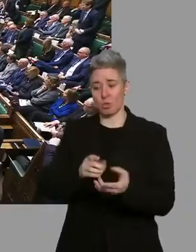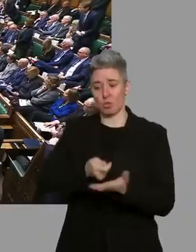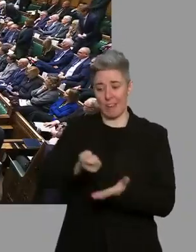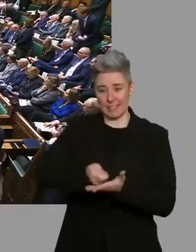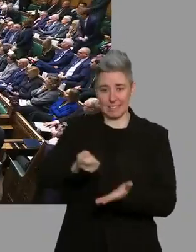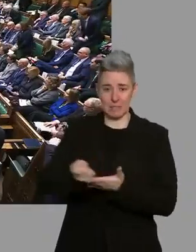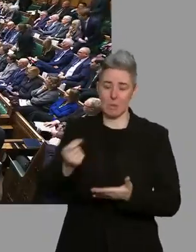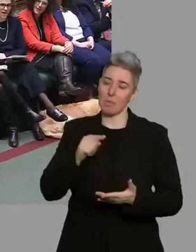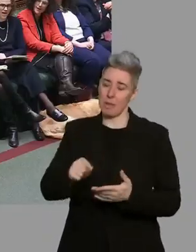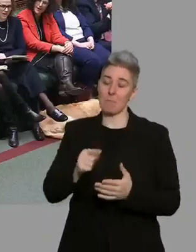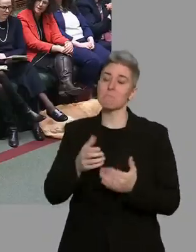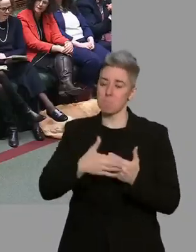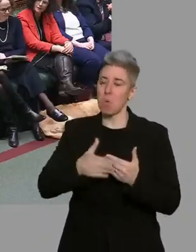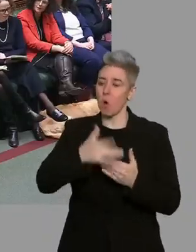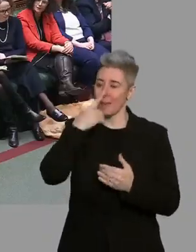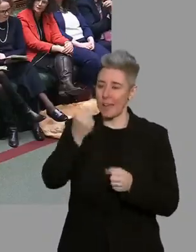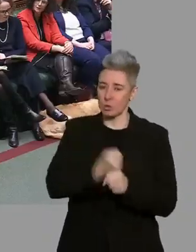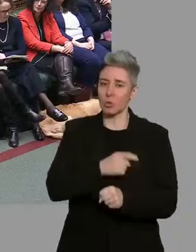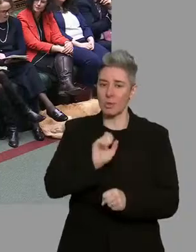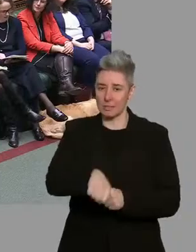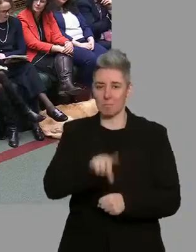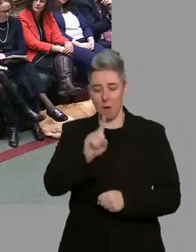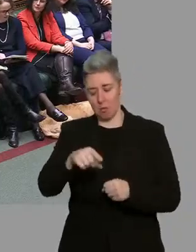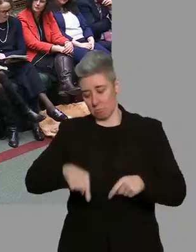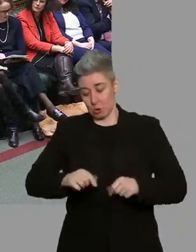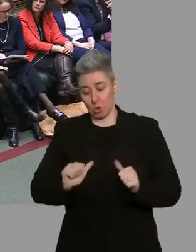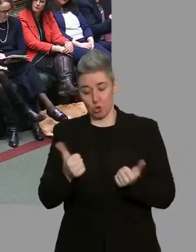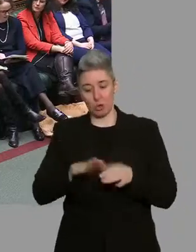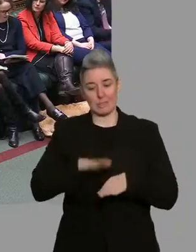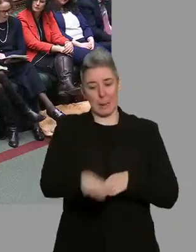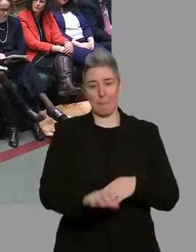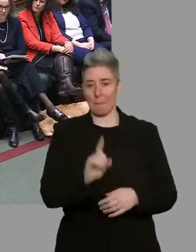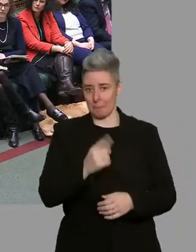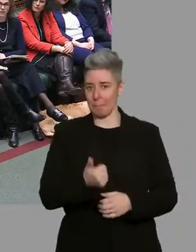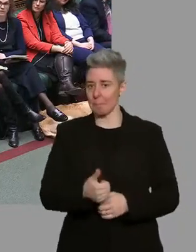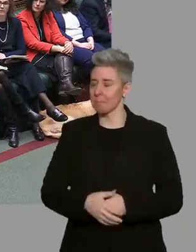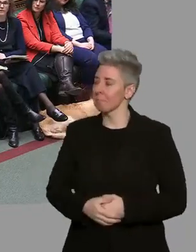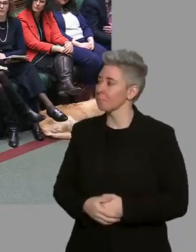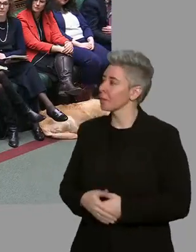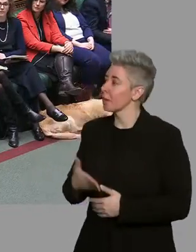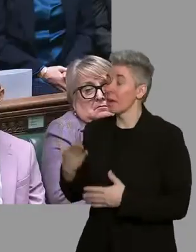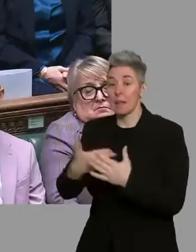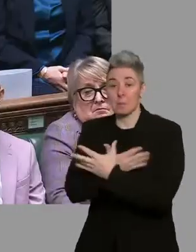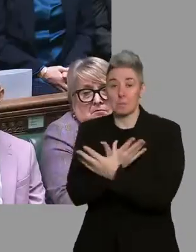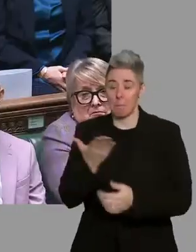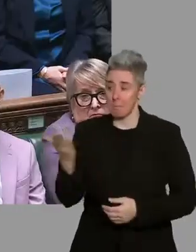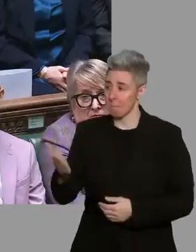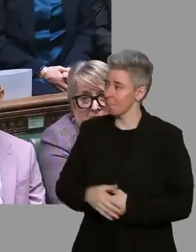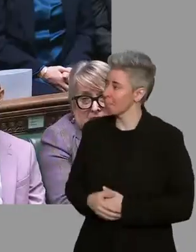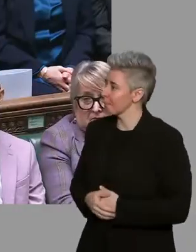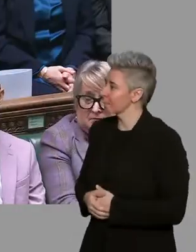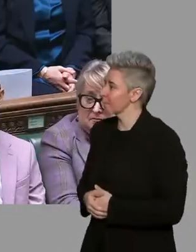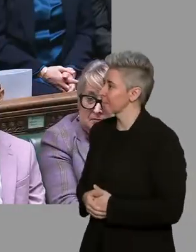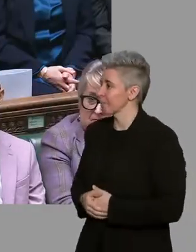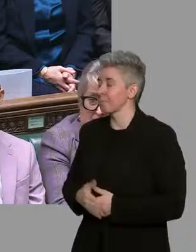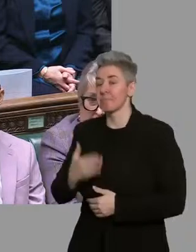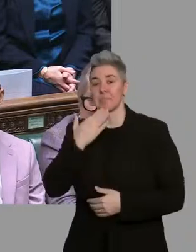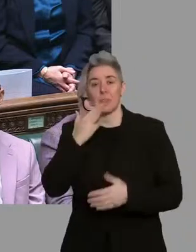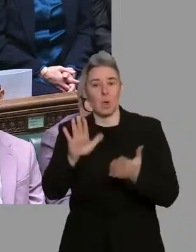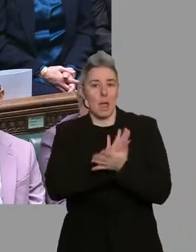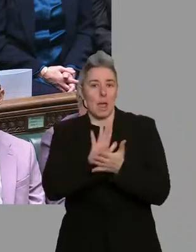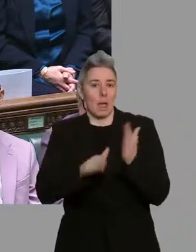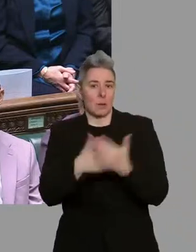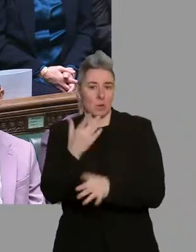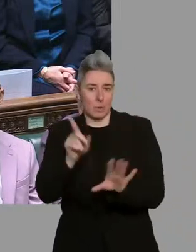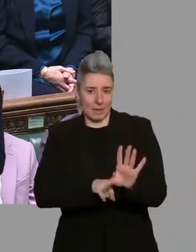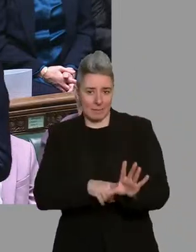Davey. Thank you, Mr Speaker, and Happy New Year to you. And can I join others by offering my personal condolences to the